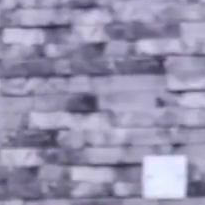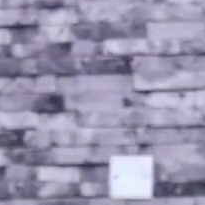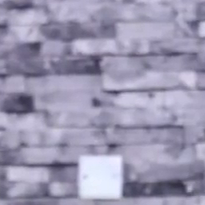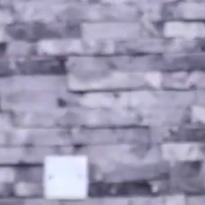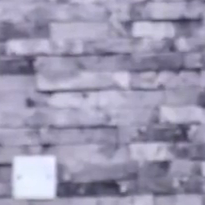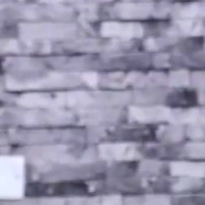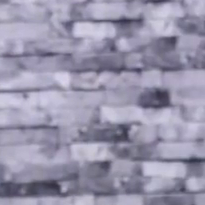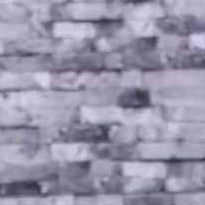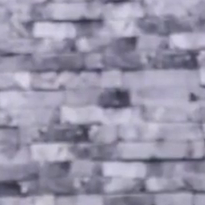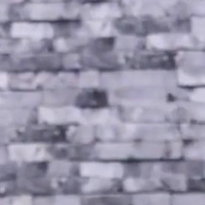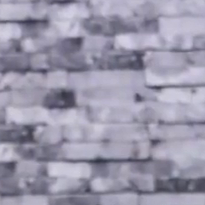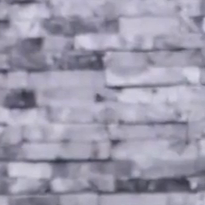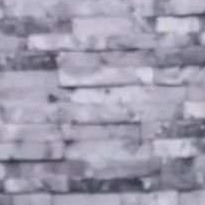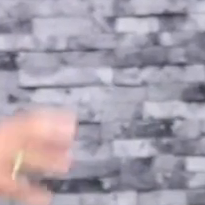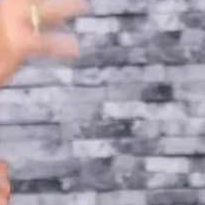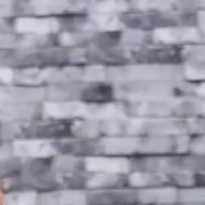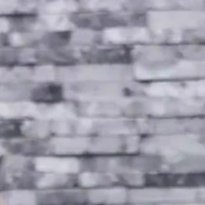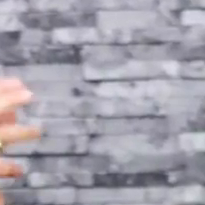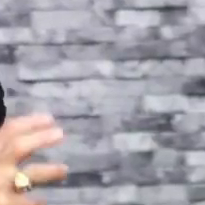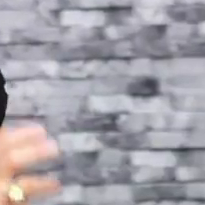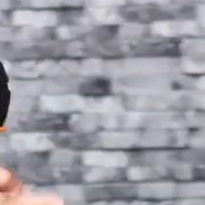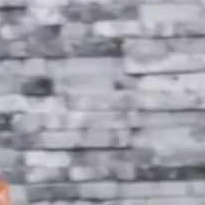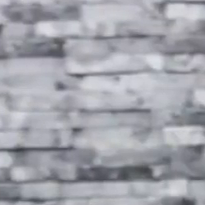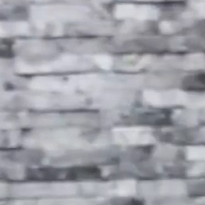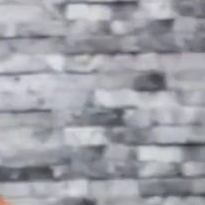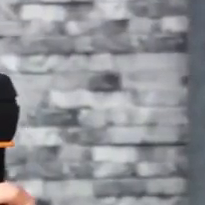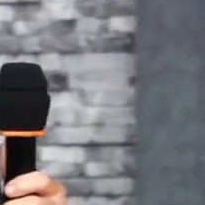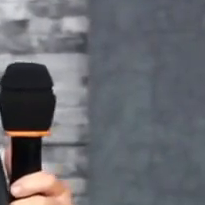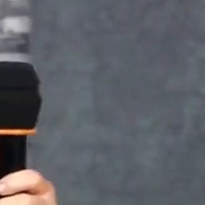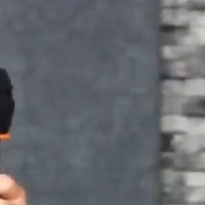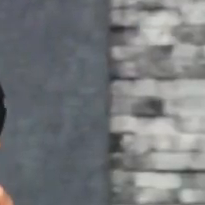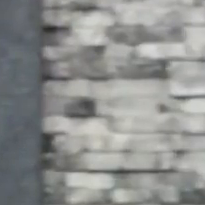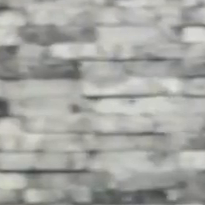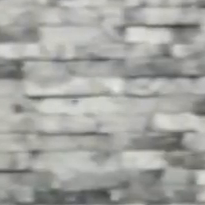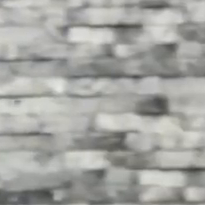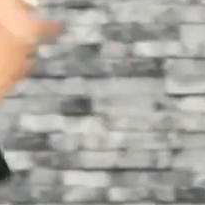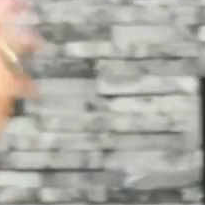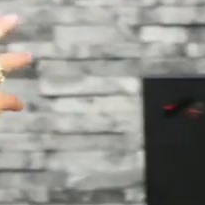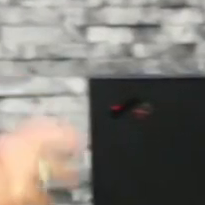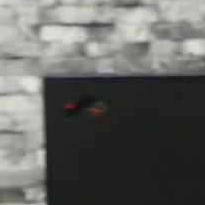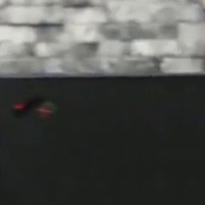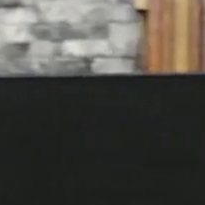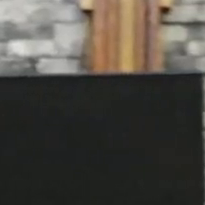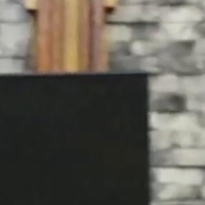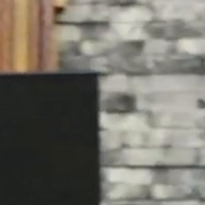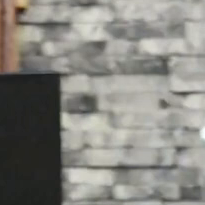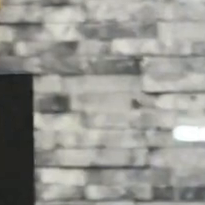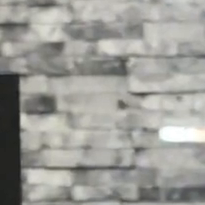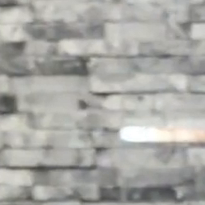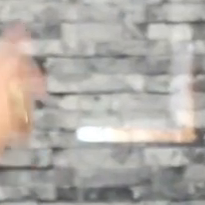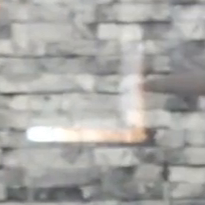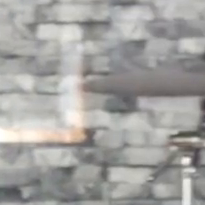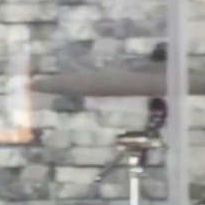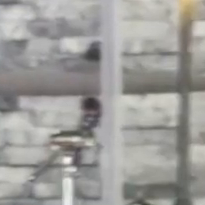itakuwa yameharibika kabisa. But if you want a harvest, lakini iwapo wapenda mavuno, of the best, ya mavuno yaliyo bora, you